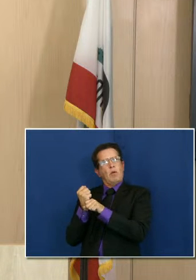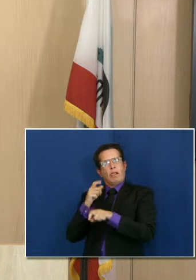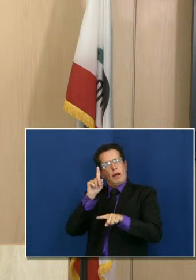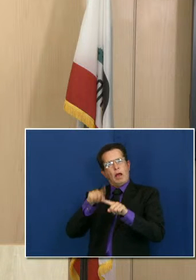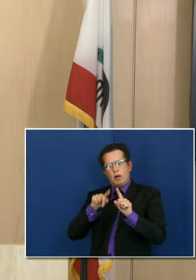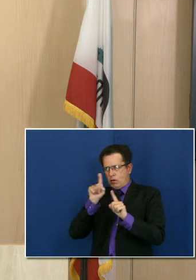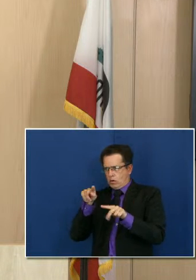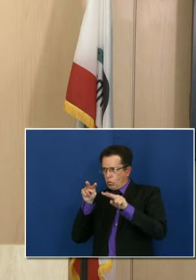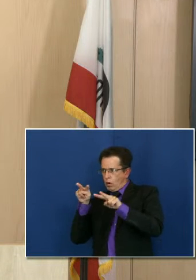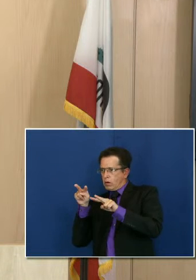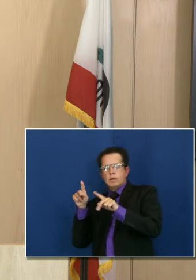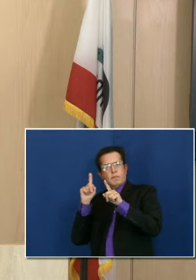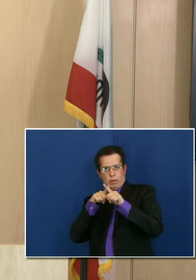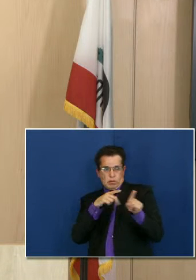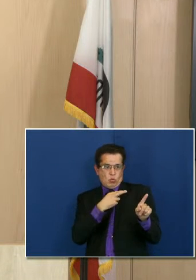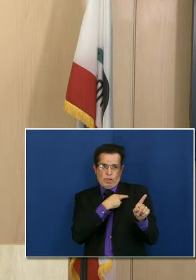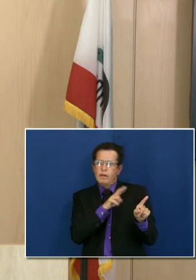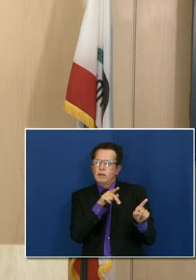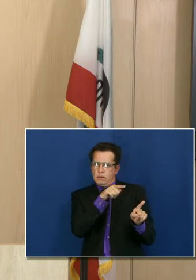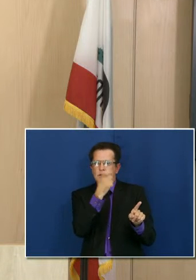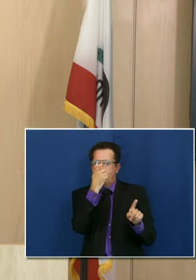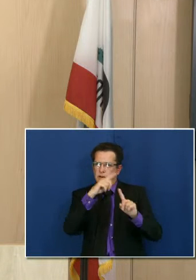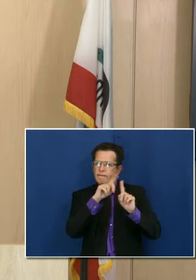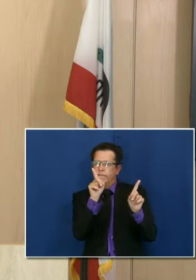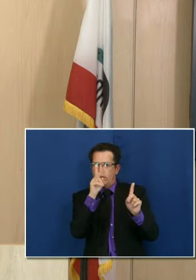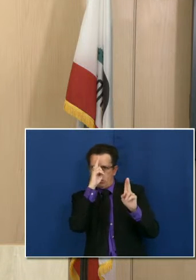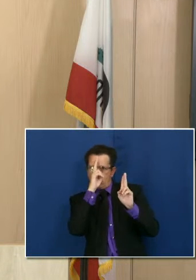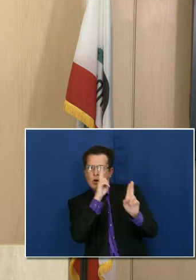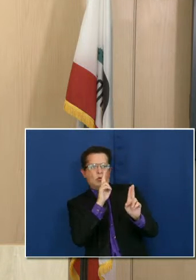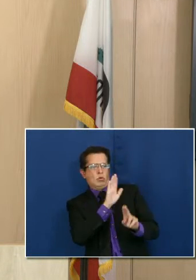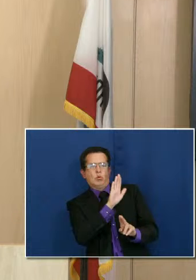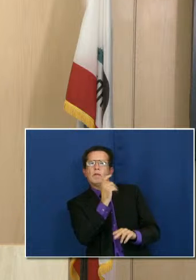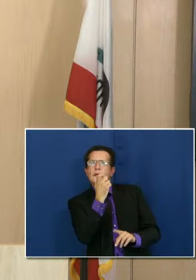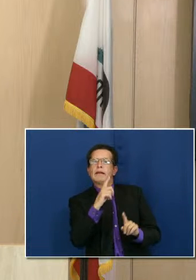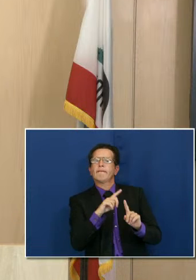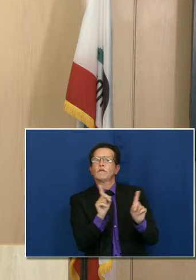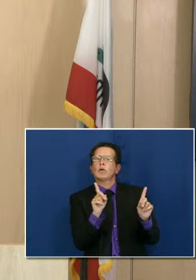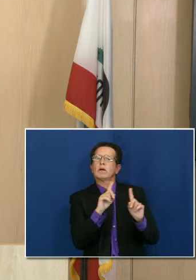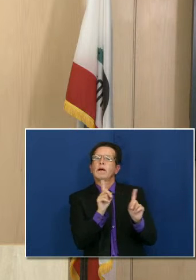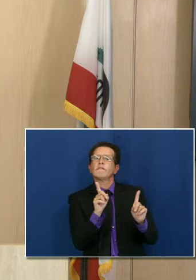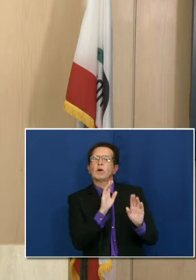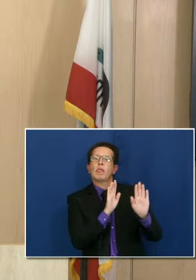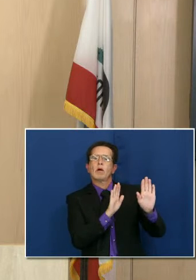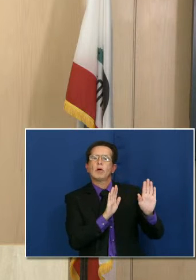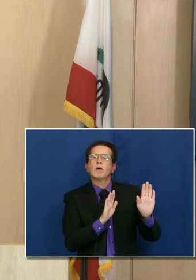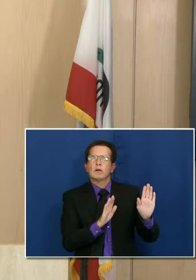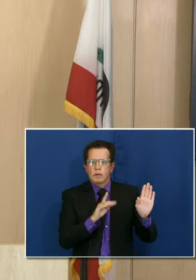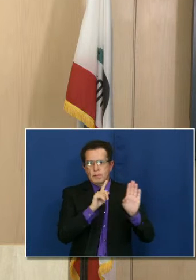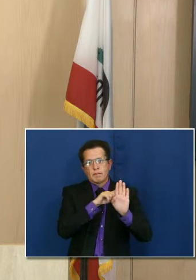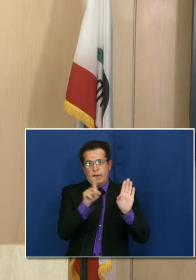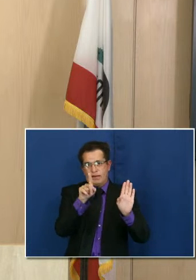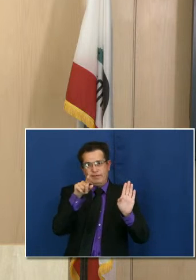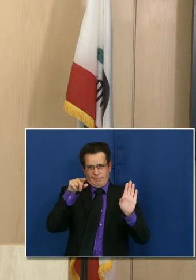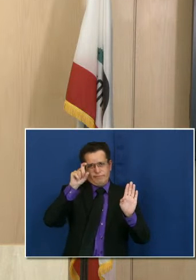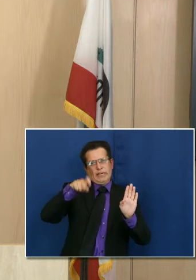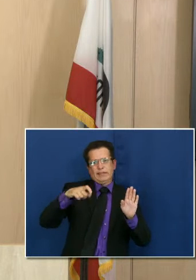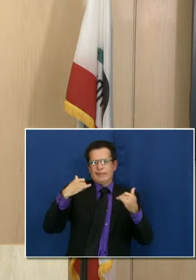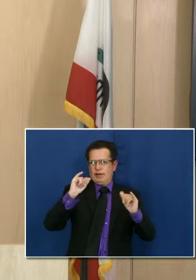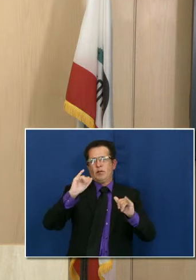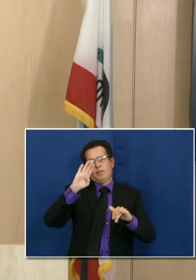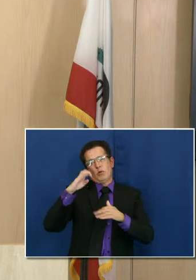else, but religious services are treated differently. But they have to act in a responsible